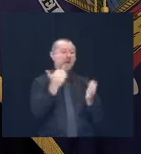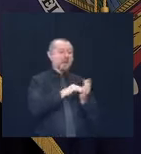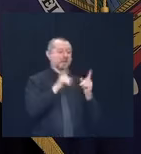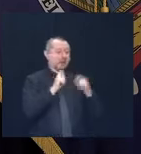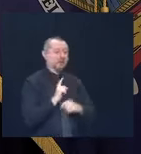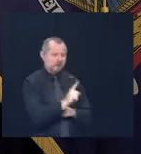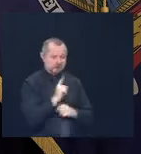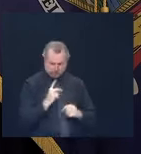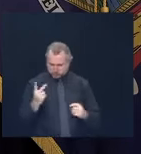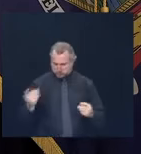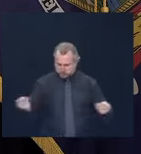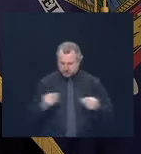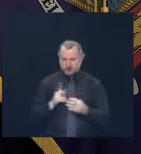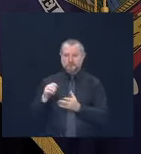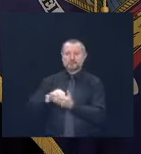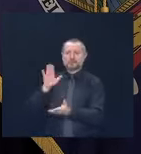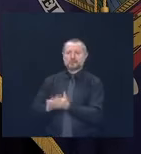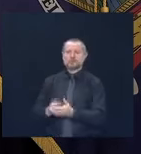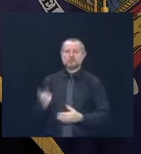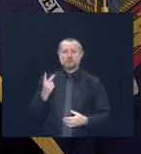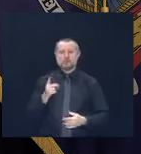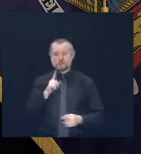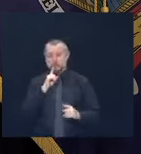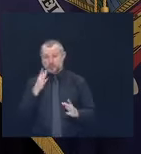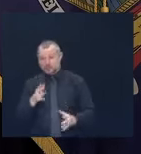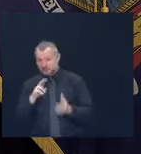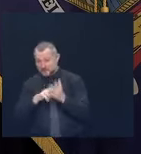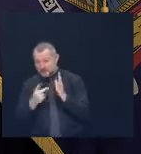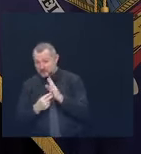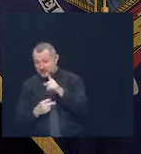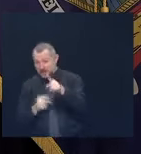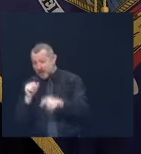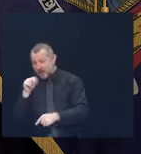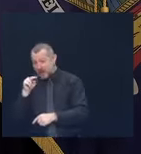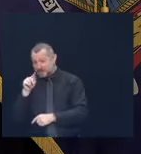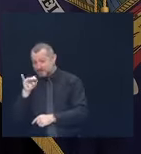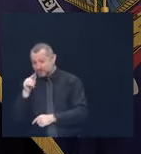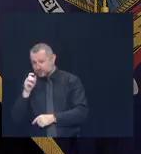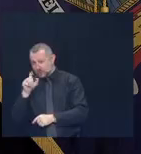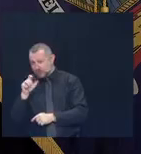Because the antigen. No. Okay. The full test. For all tests.